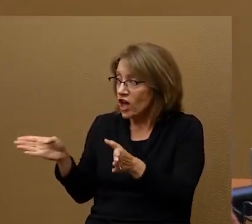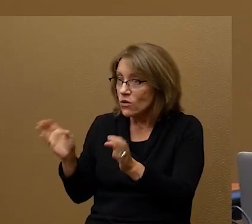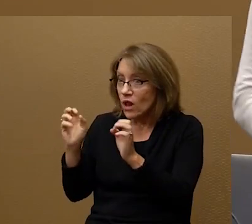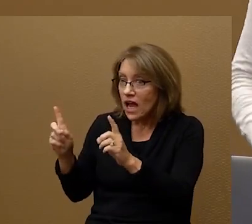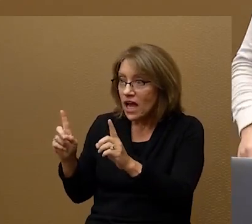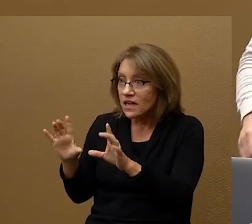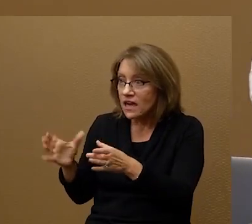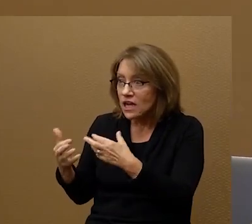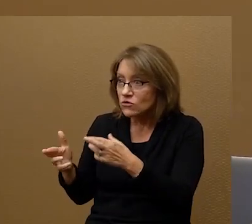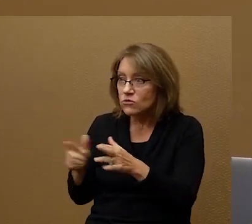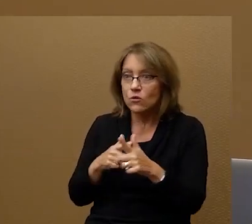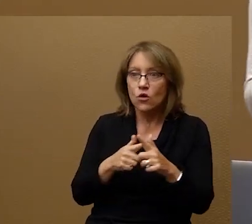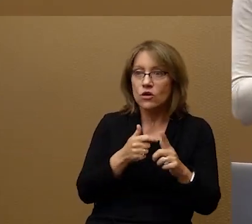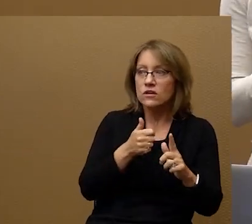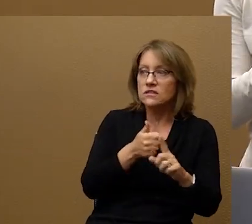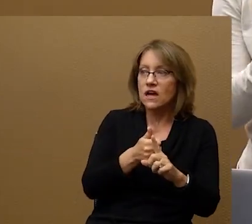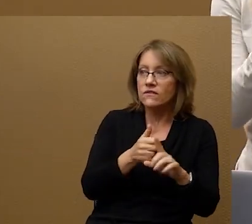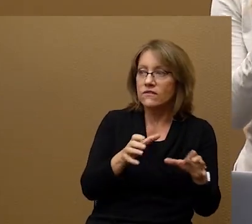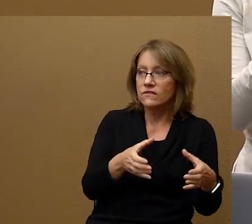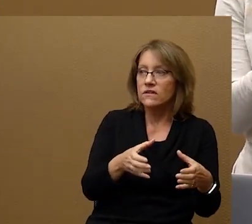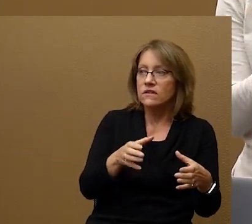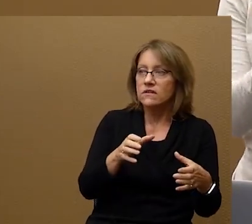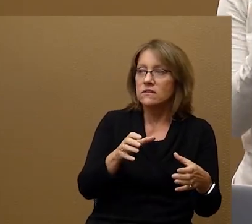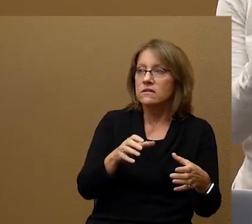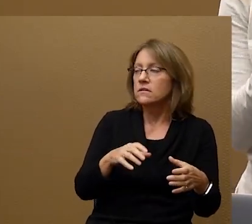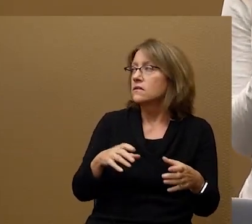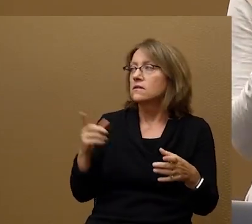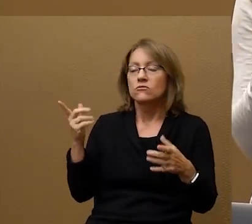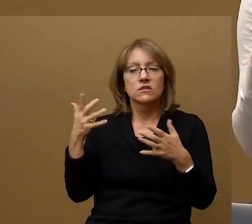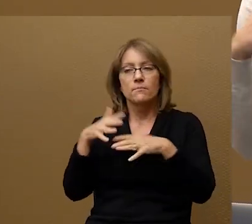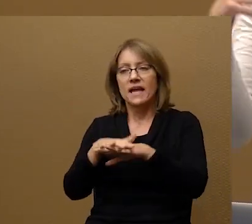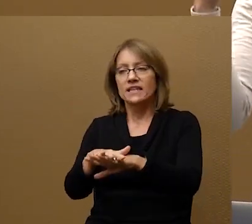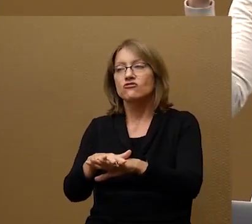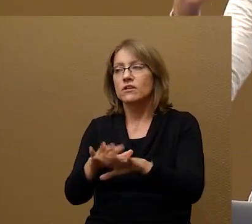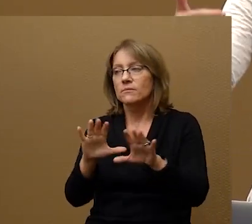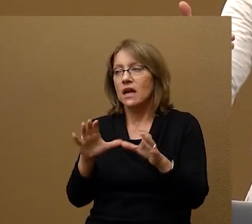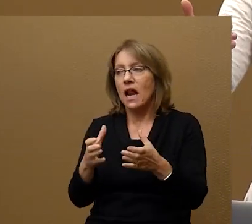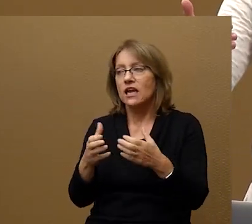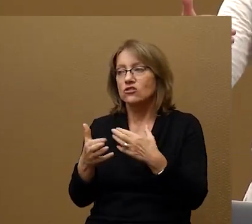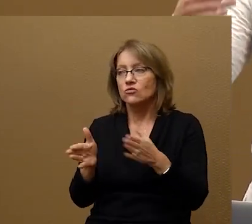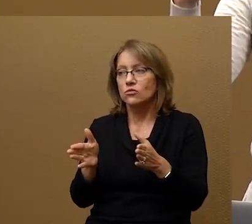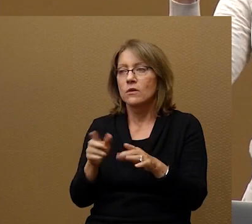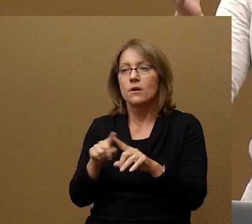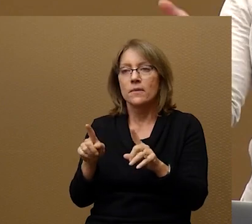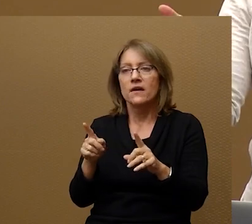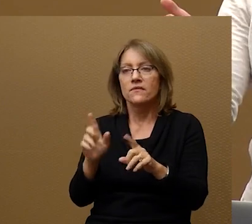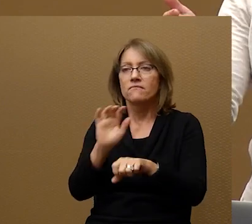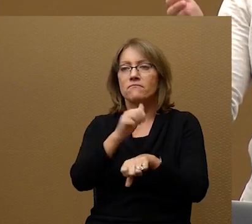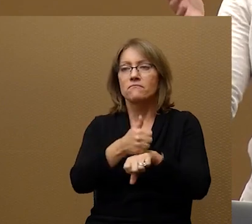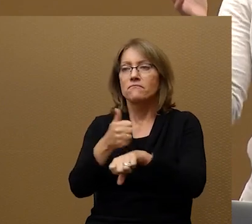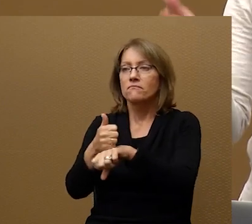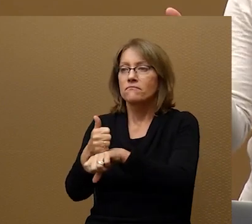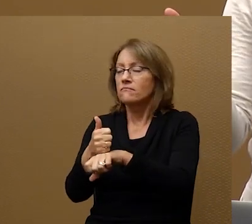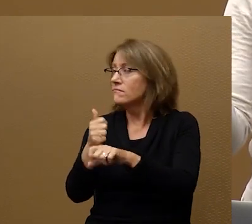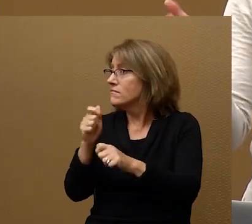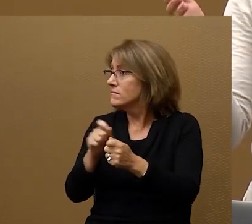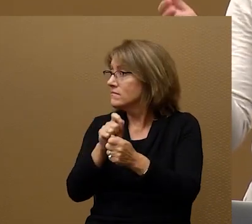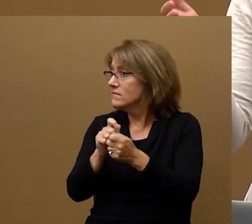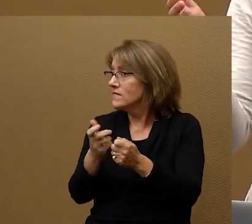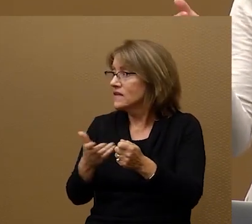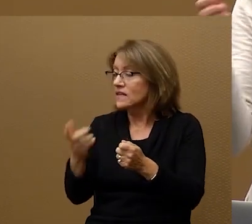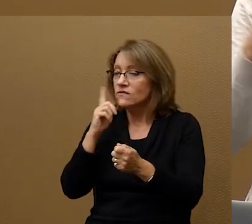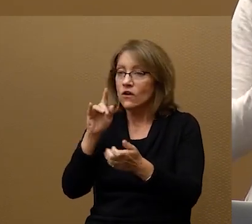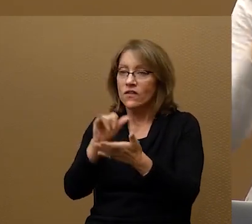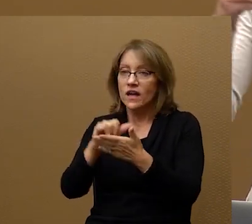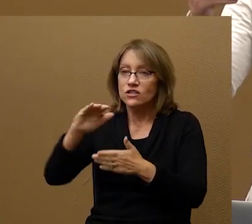ed classroom or a self-contained classroom? It was a mainstream classroom, but they have implemented certain things for this child